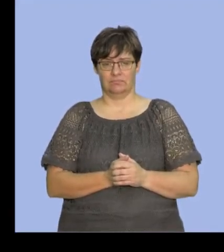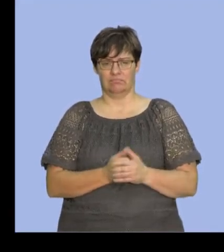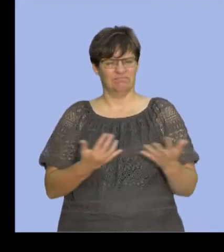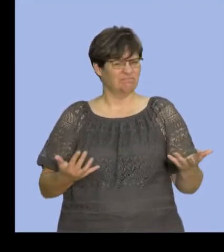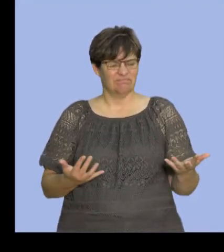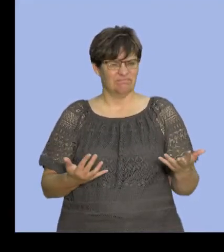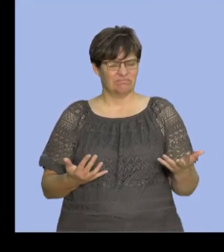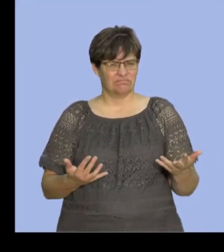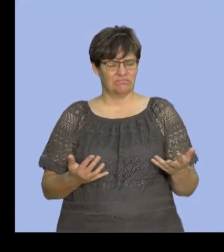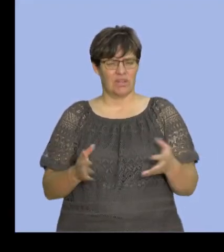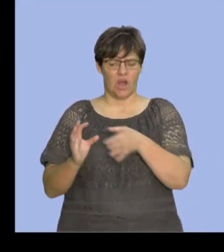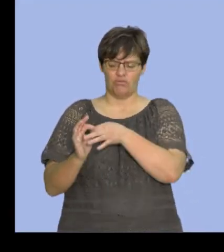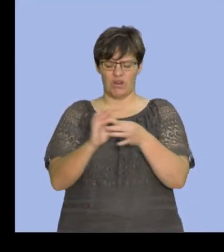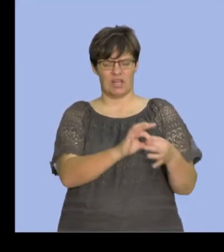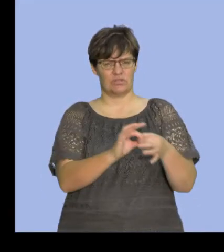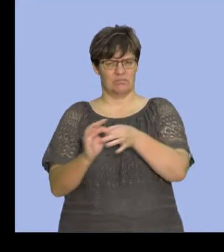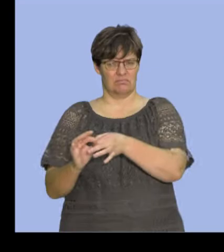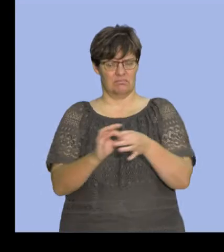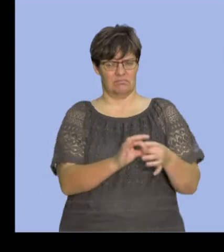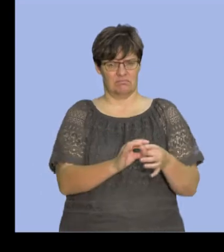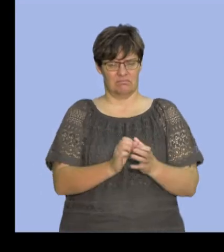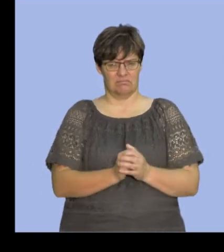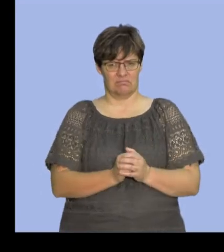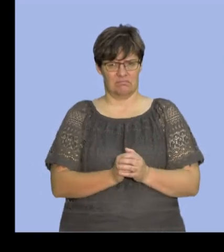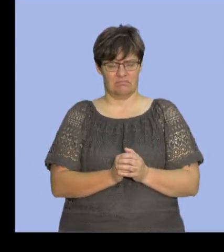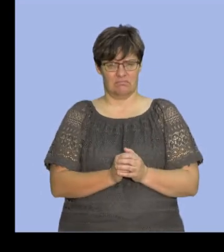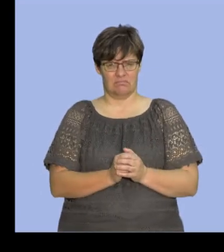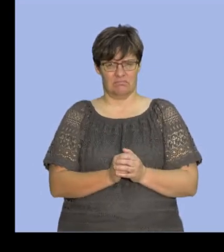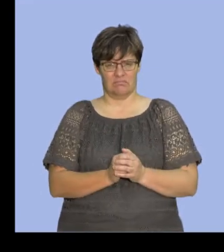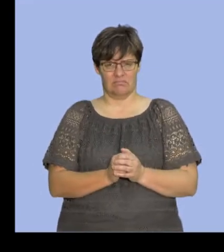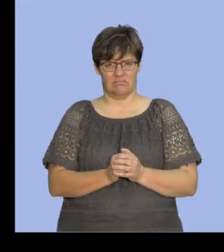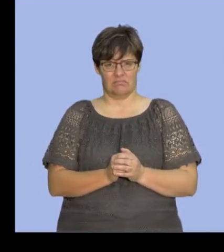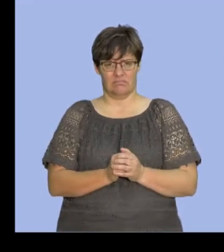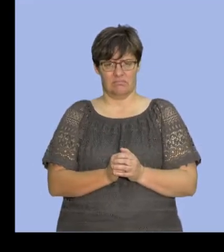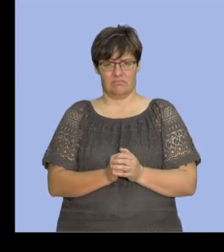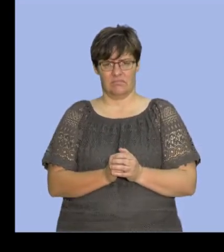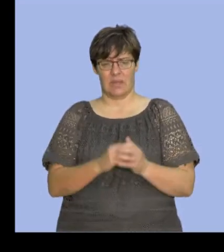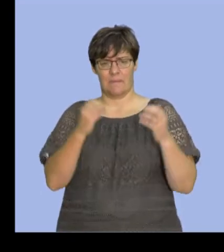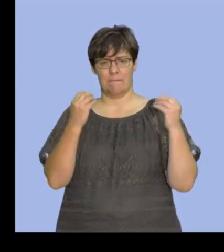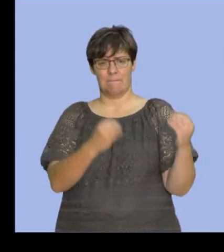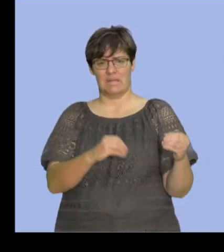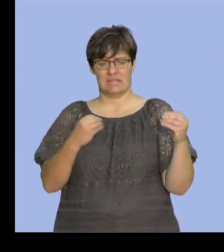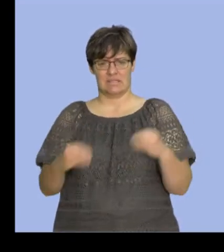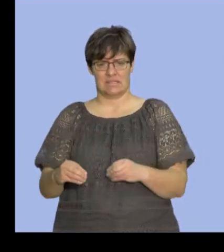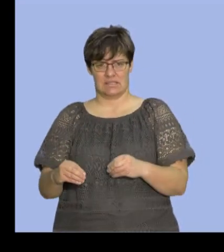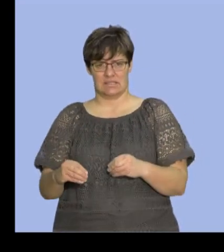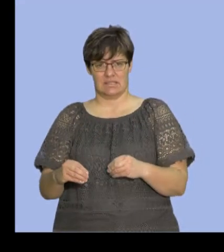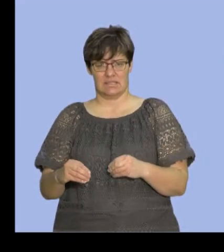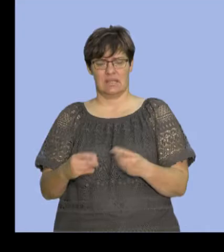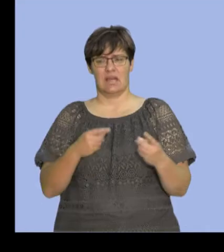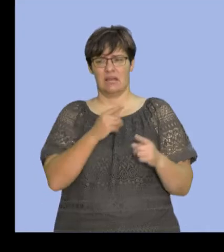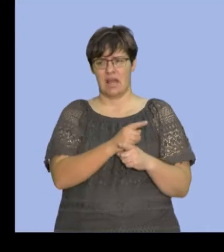What is the relationship between a business and their